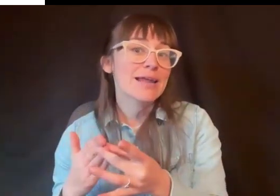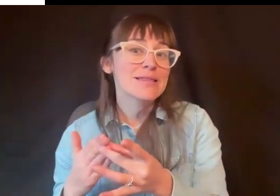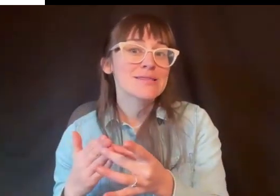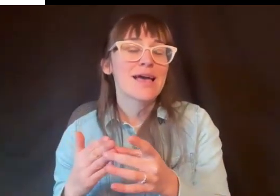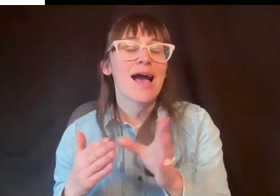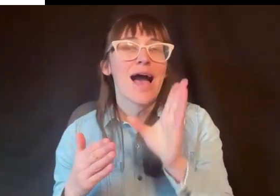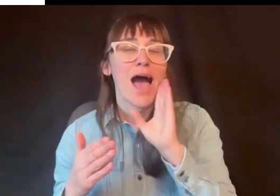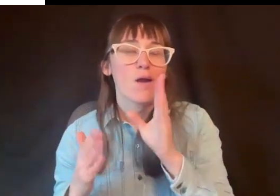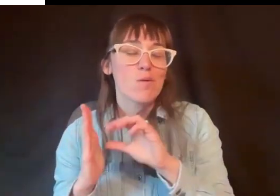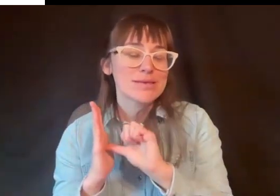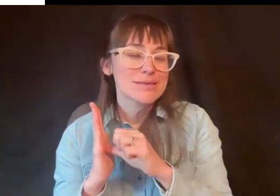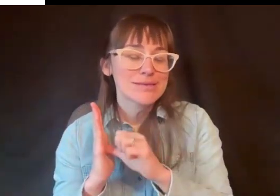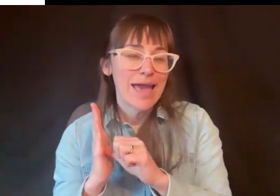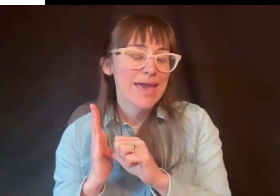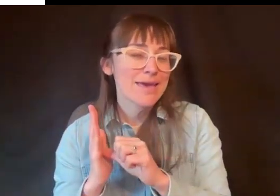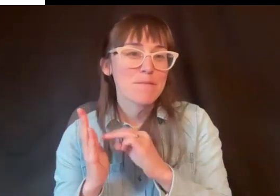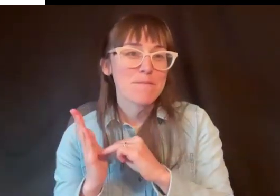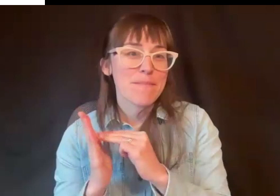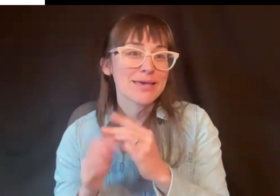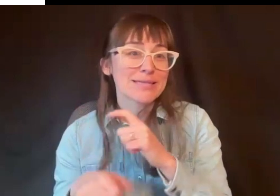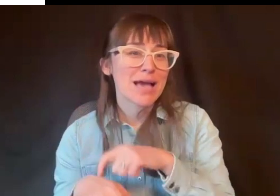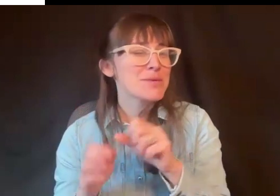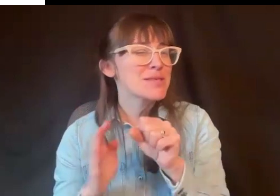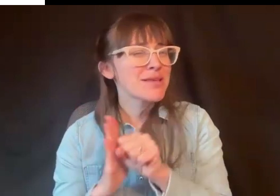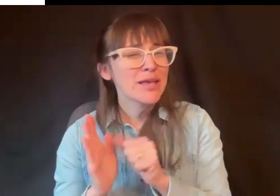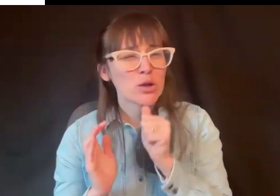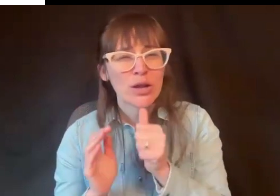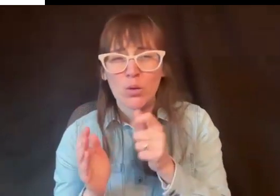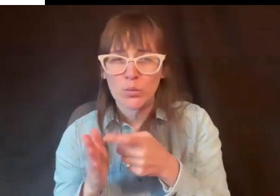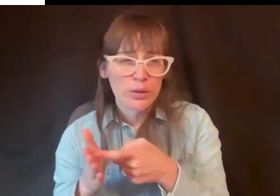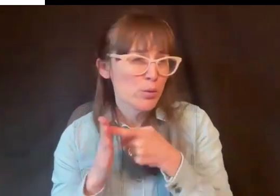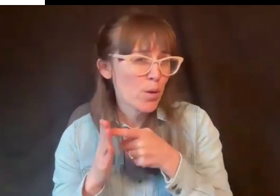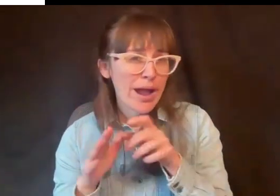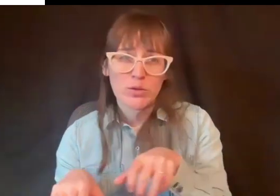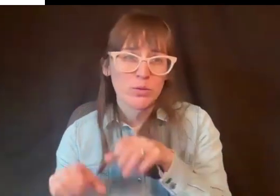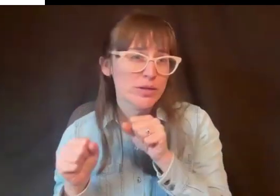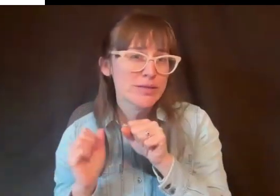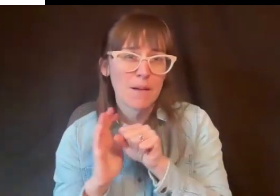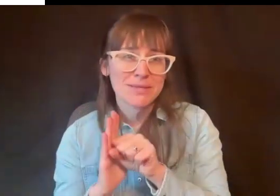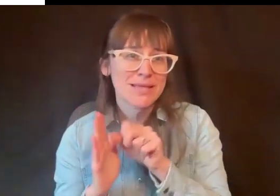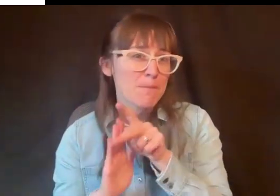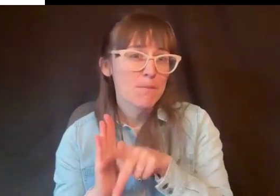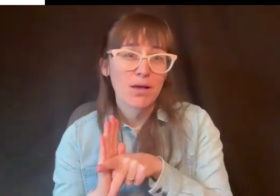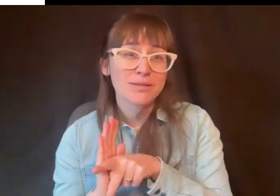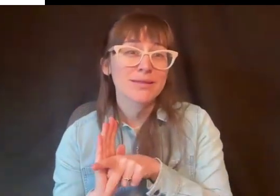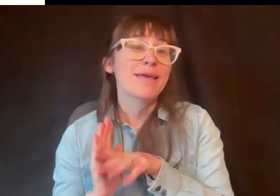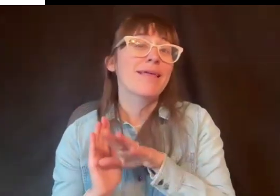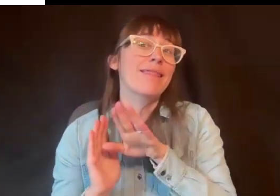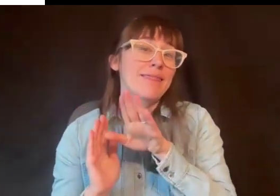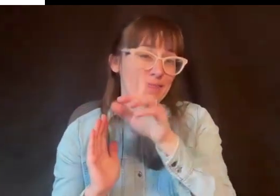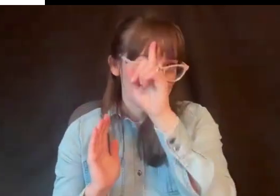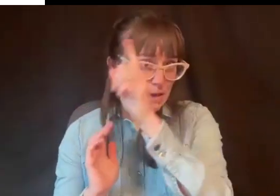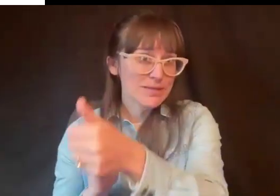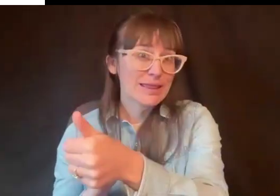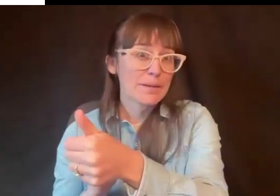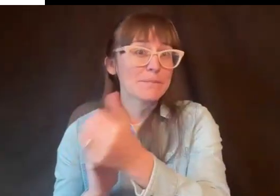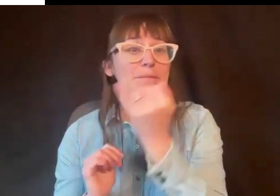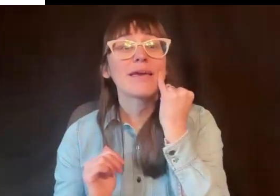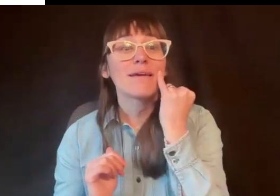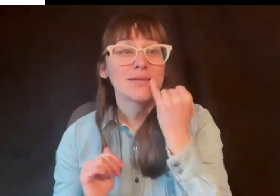a million times. States are not required to adopt the sample policy and form. States may feel free to adopt them if helpful.